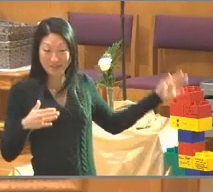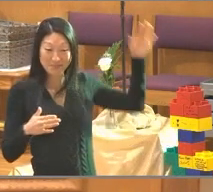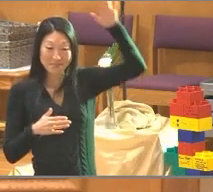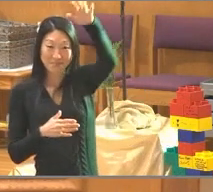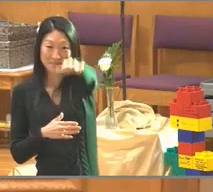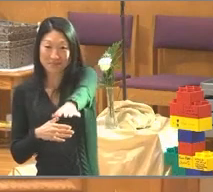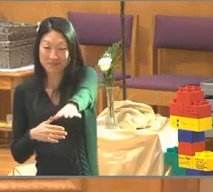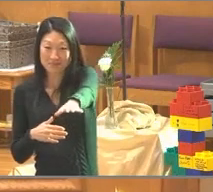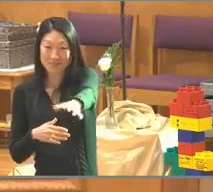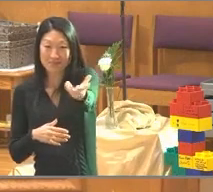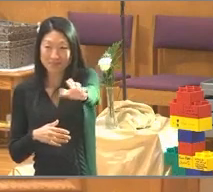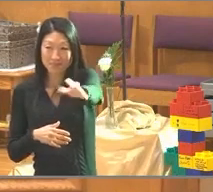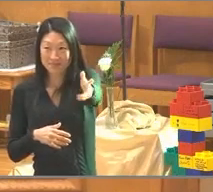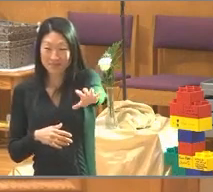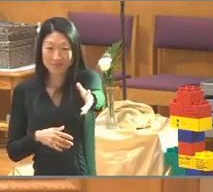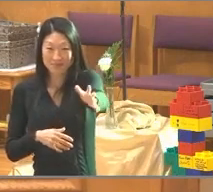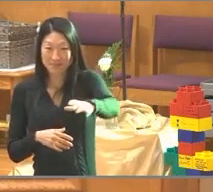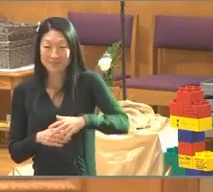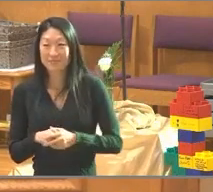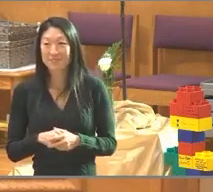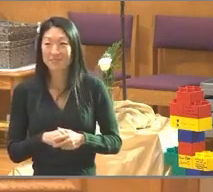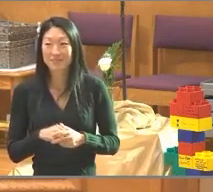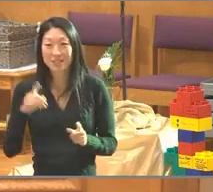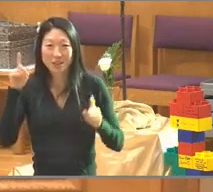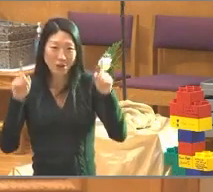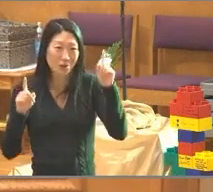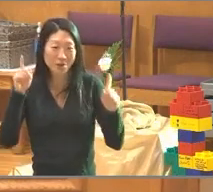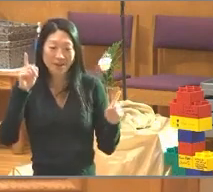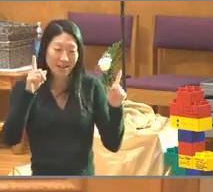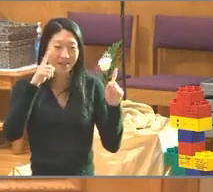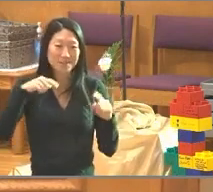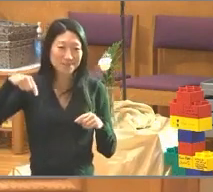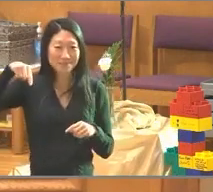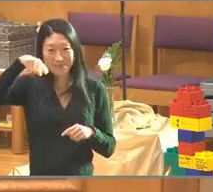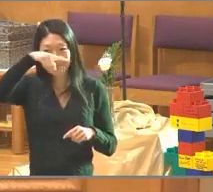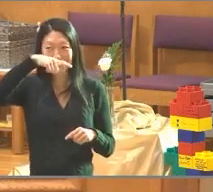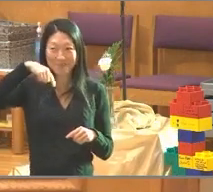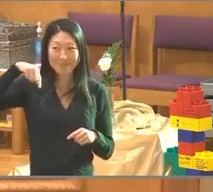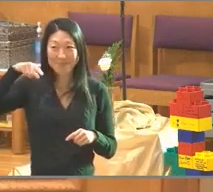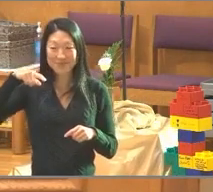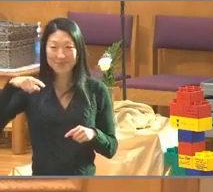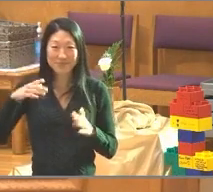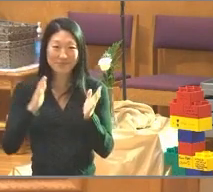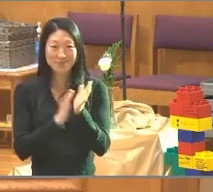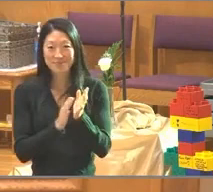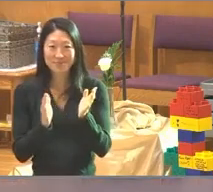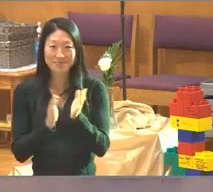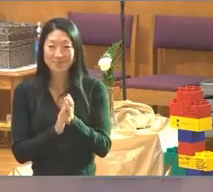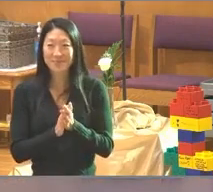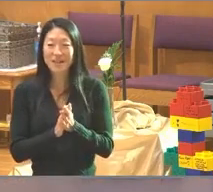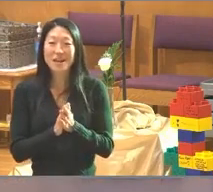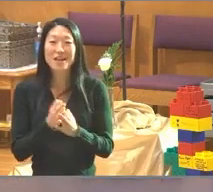hand in and shake it all about. We do the hokey pokey and we turn ourselves around.